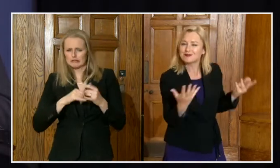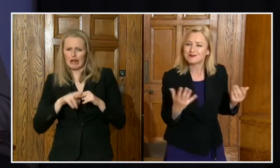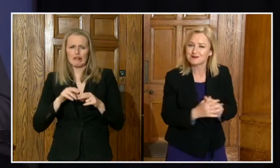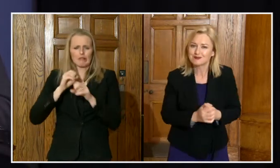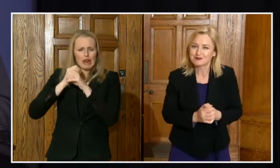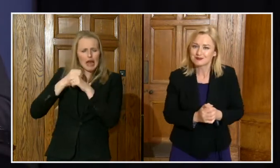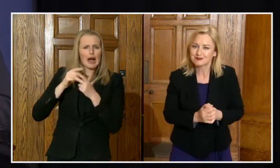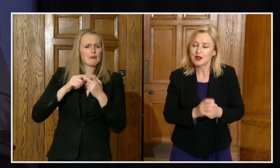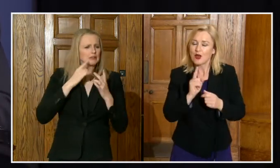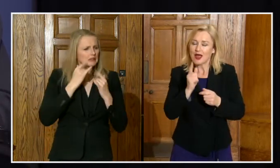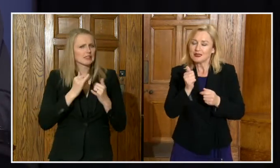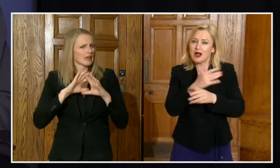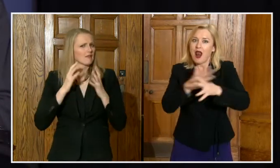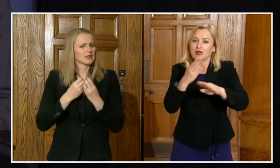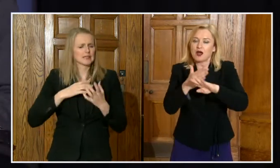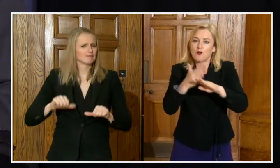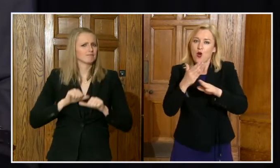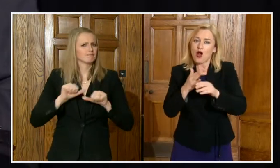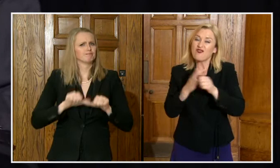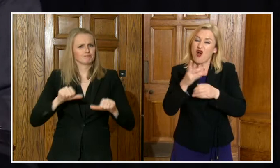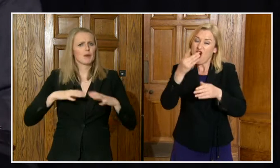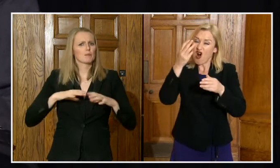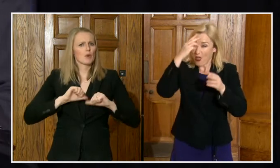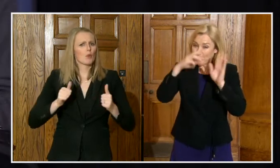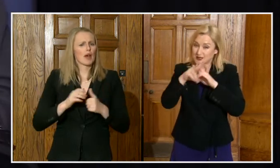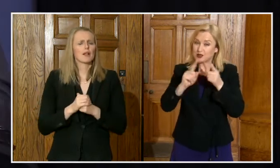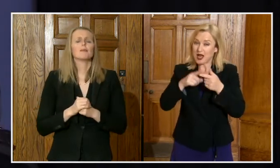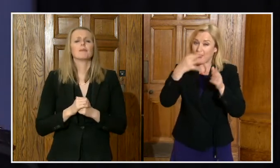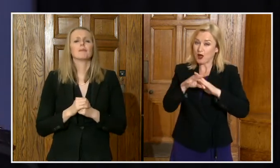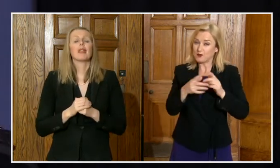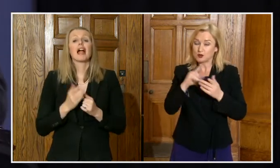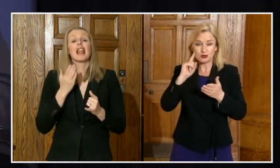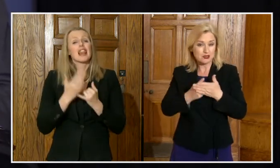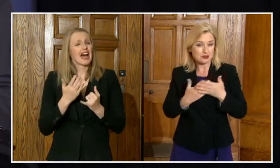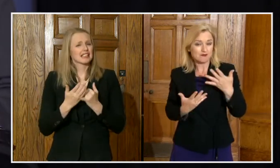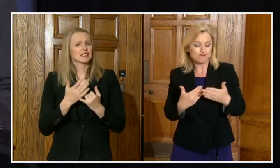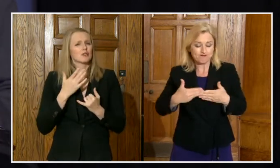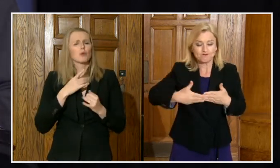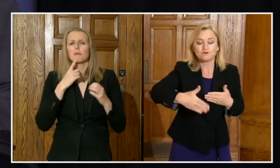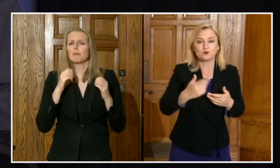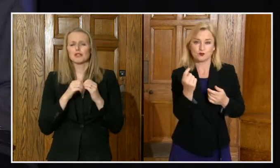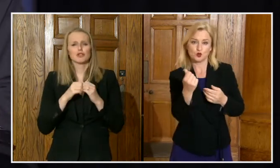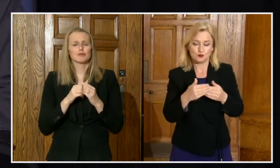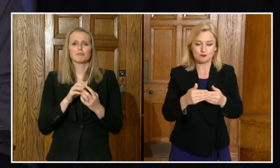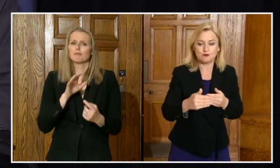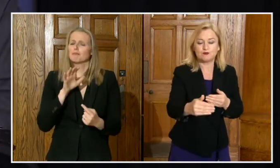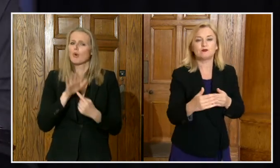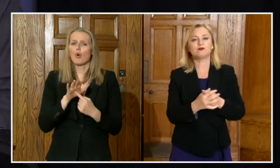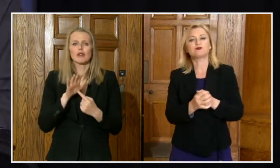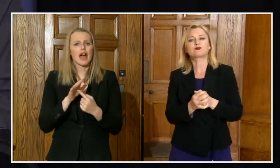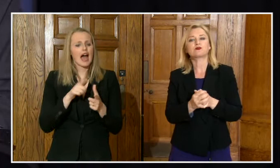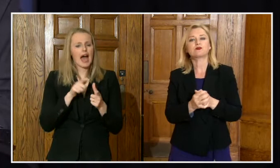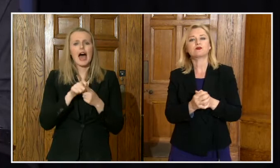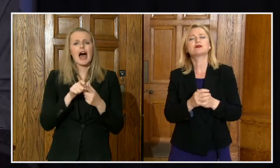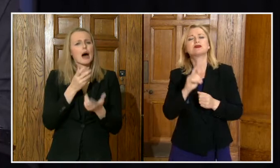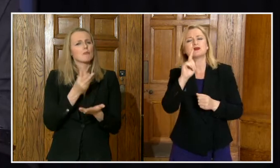due course. I just wanted to conclude my comments by again mentioning the importance of the range of apps